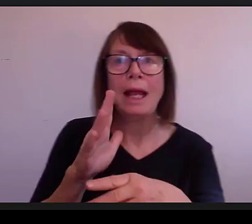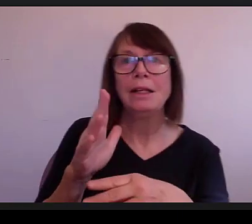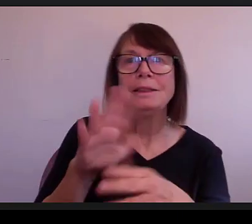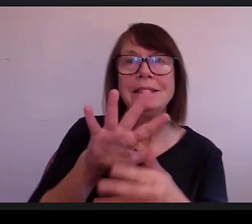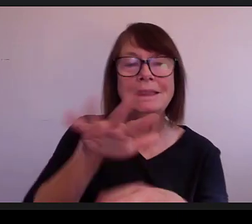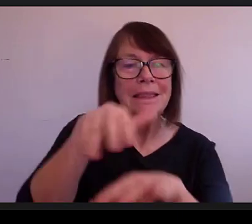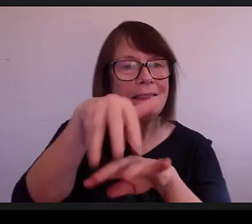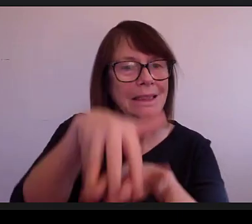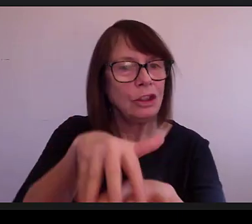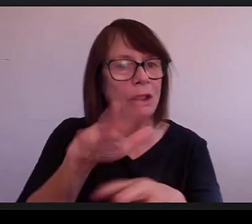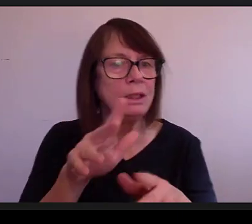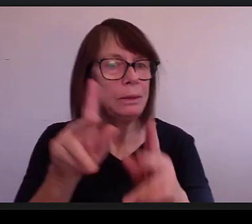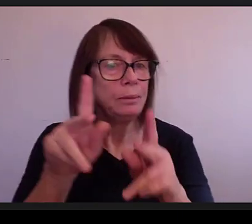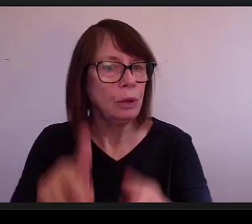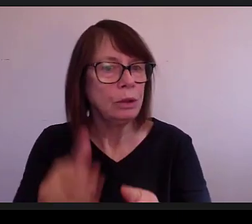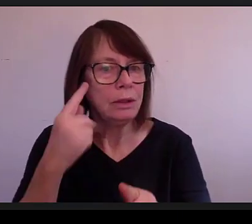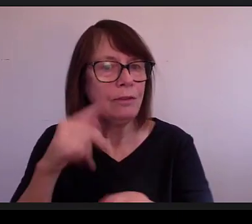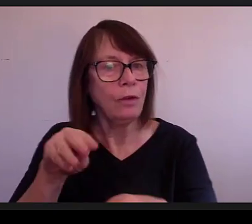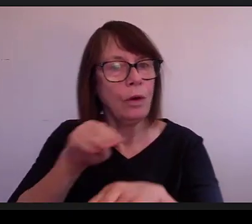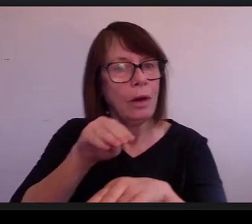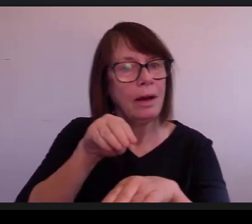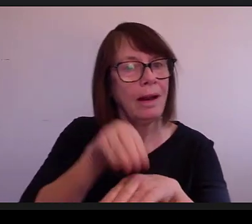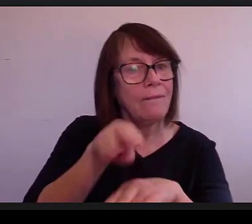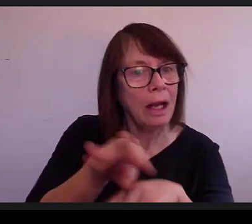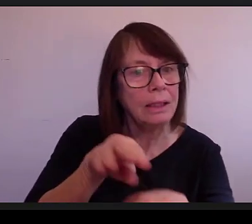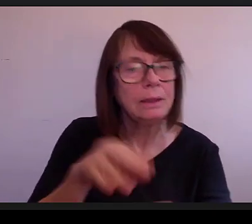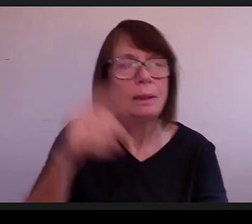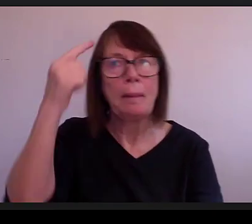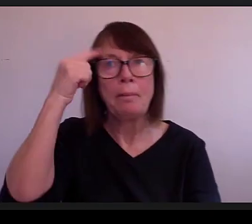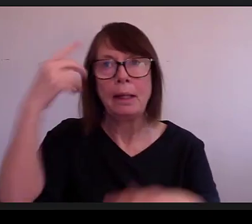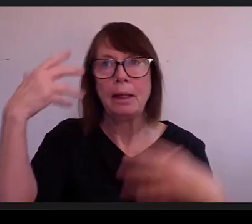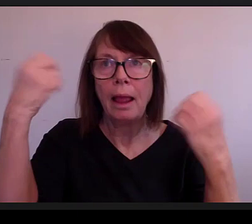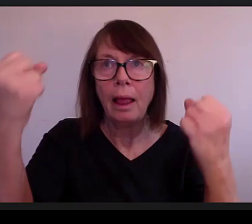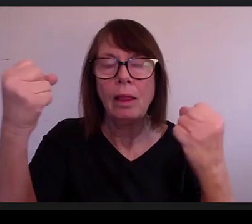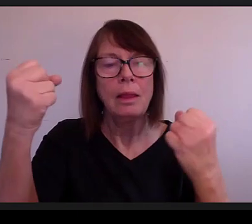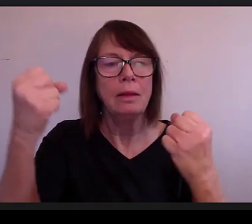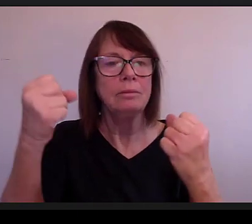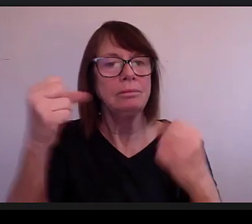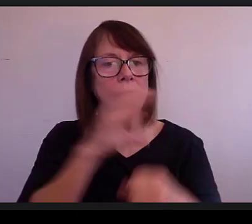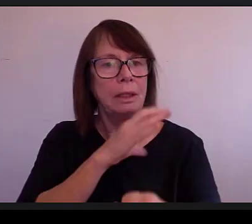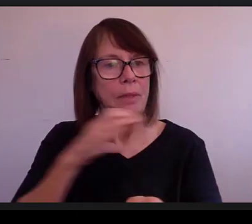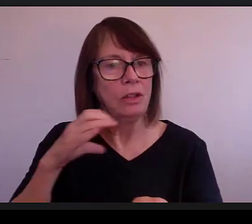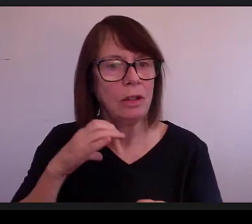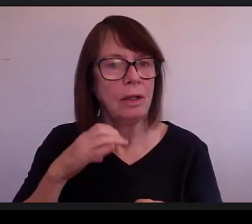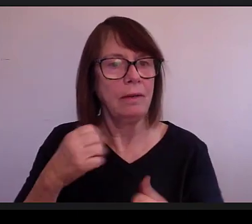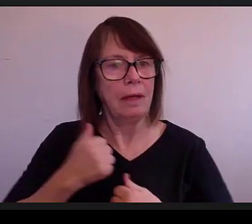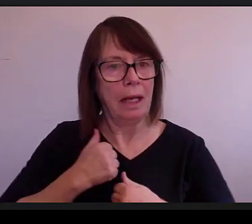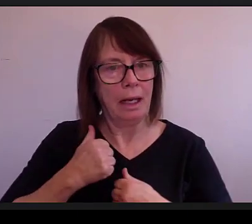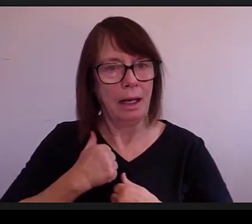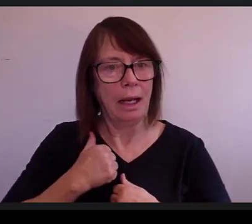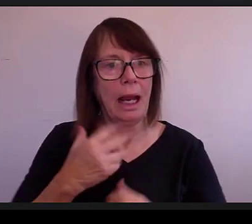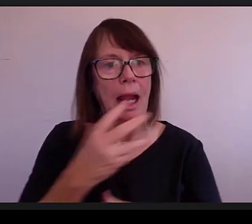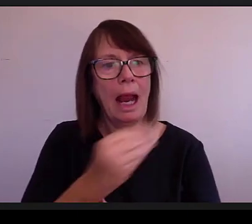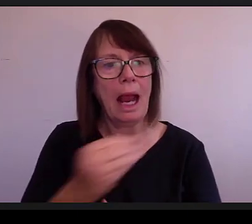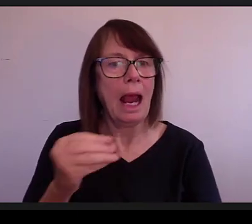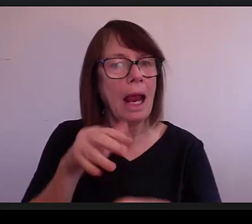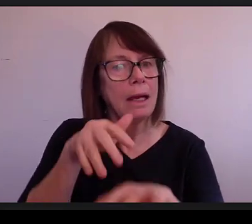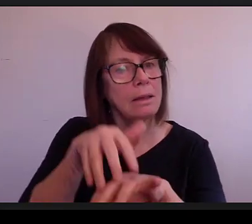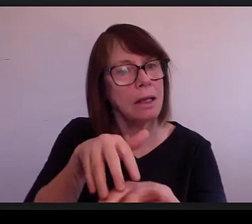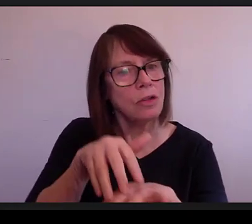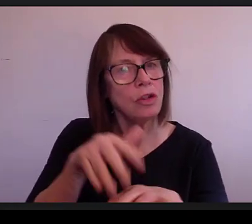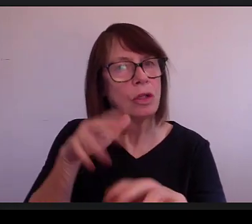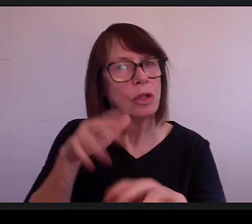and committees across the country, such as the Mental Health Commission of Canada and SANYA's Indigenous Cultural Safety